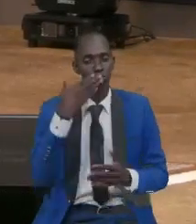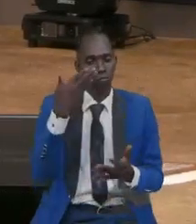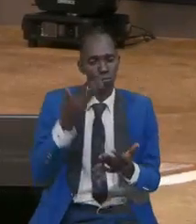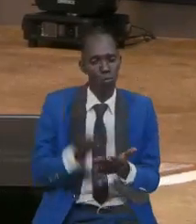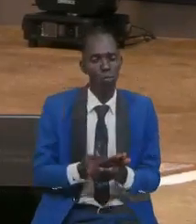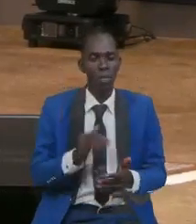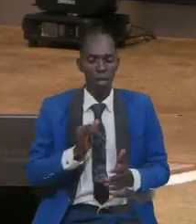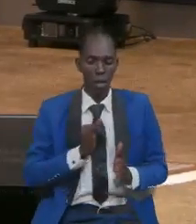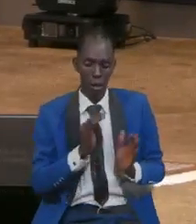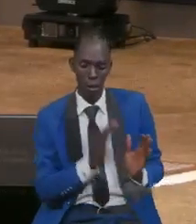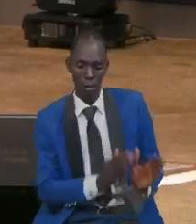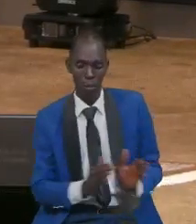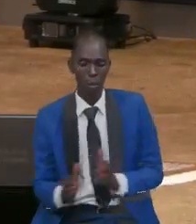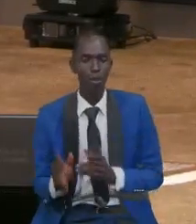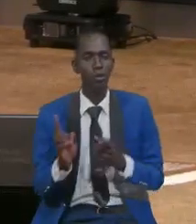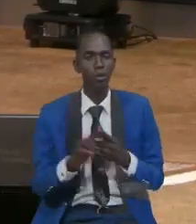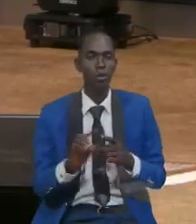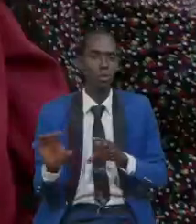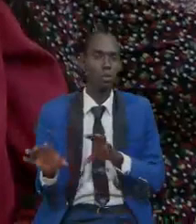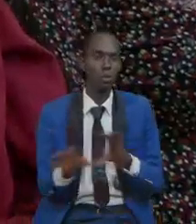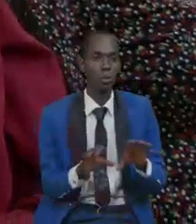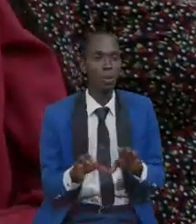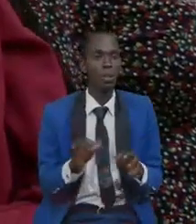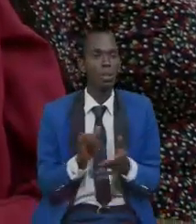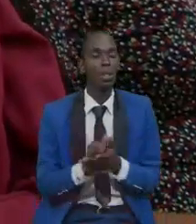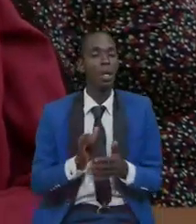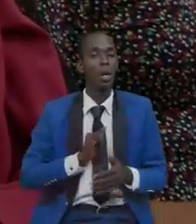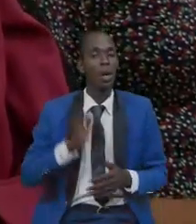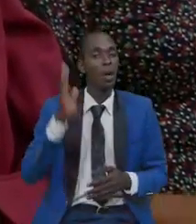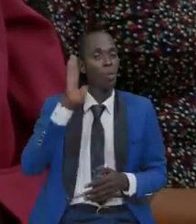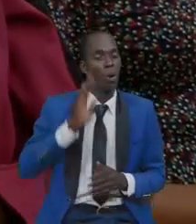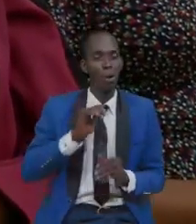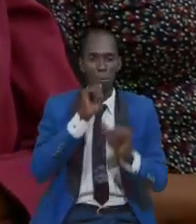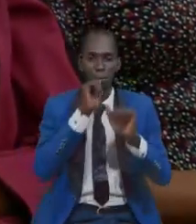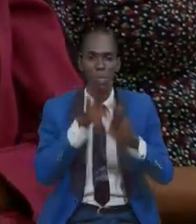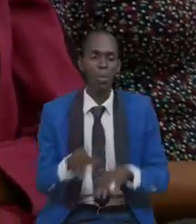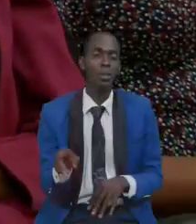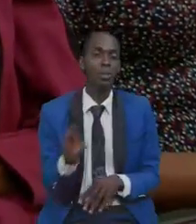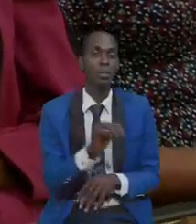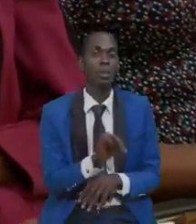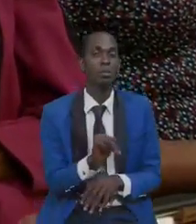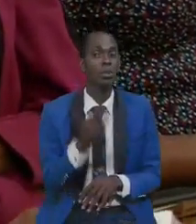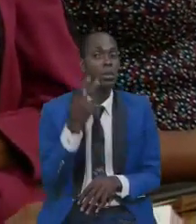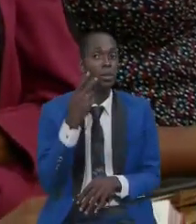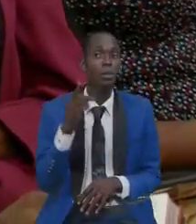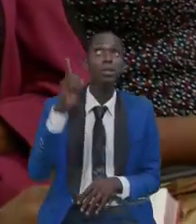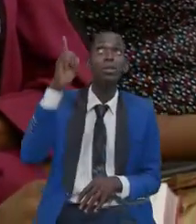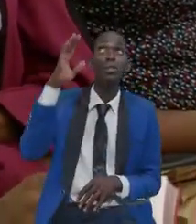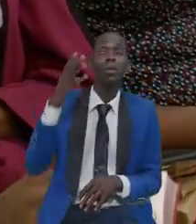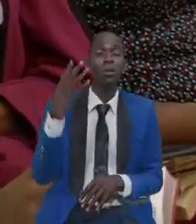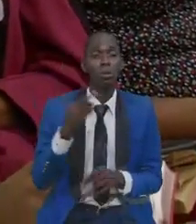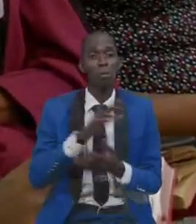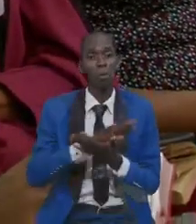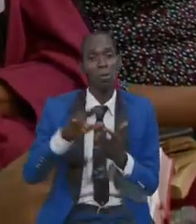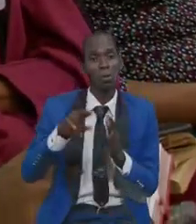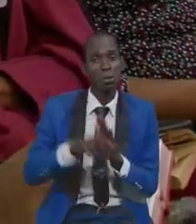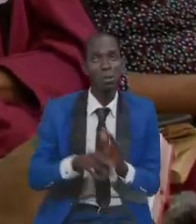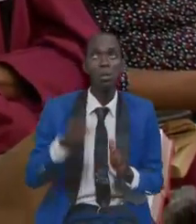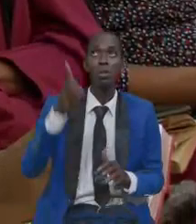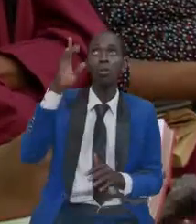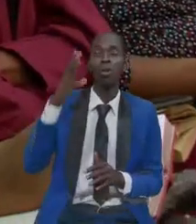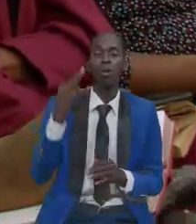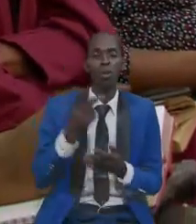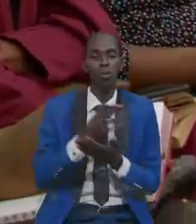I said I would benefit them. You see, the God of righteousness, the God of holiness, the